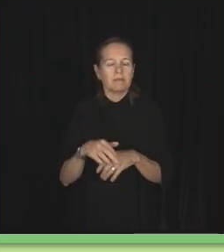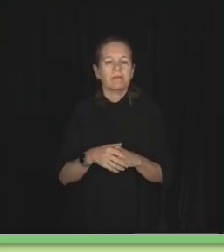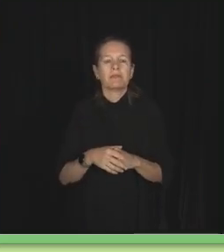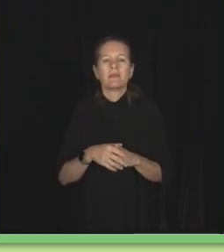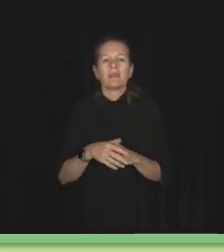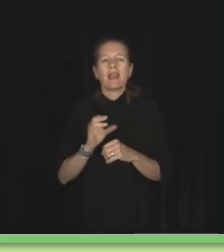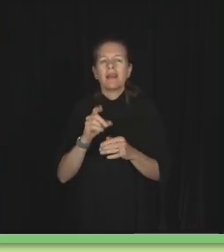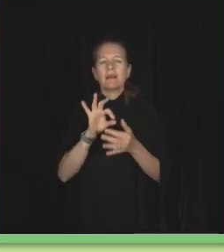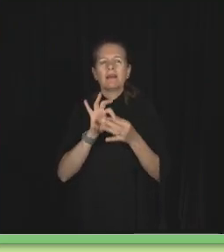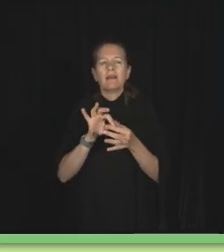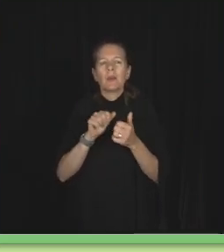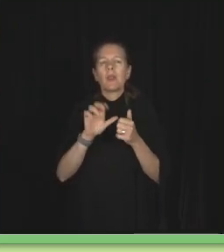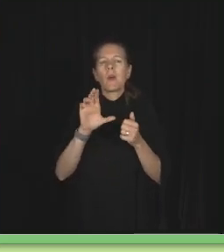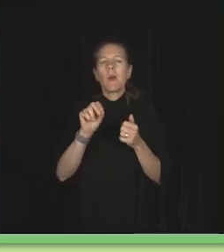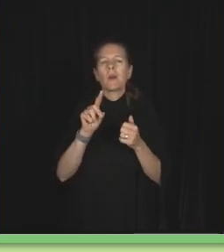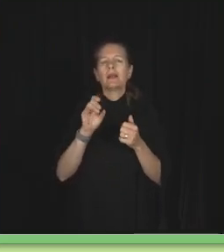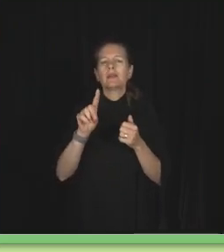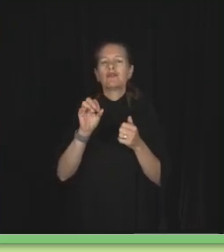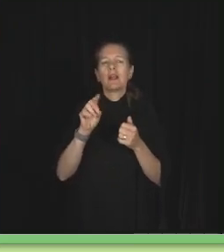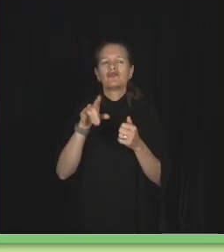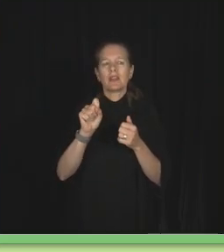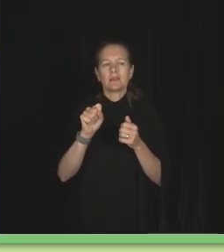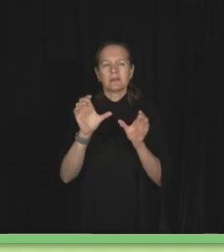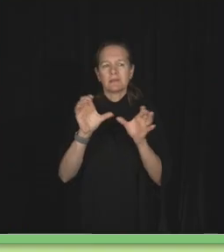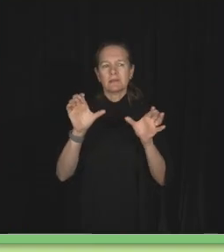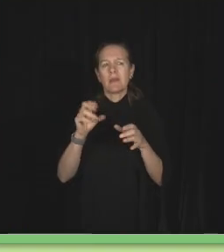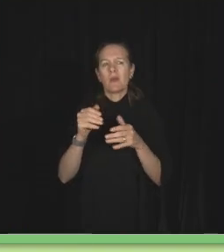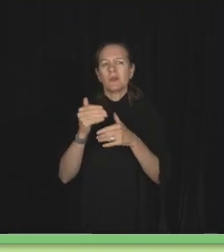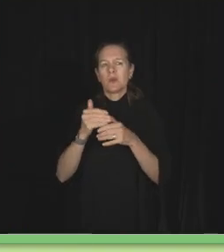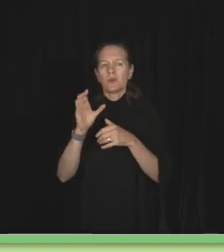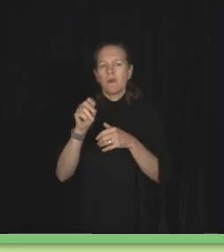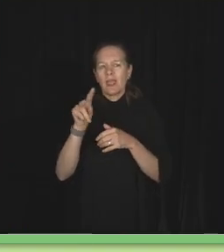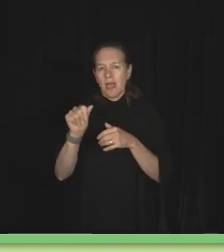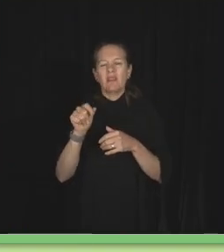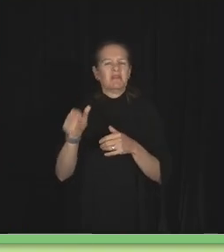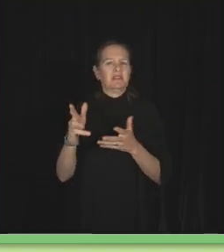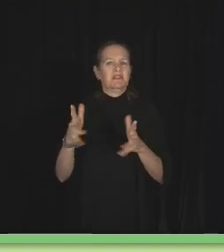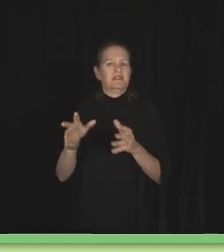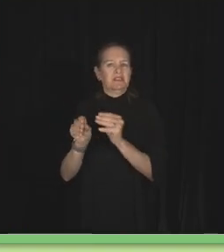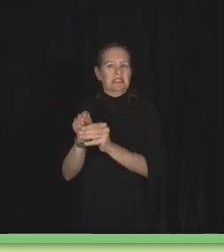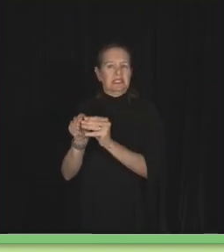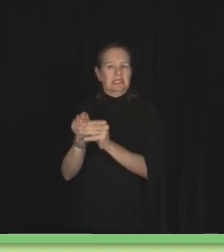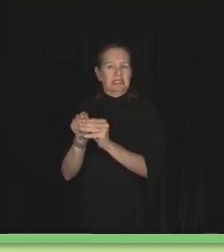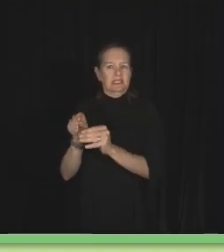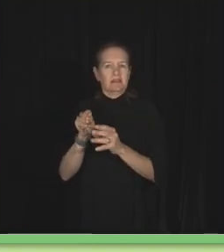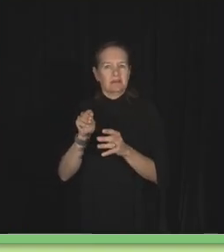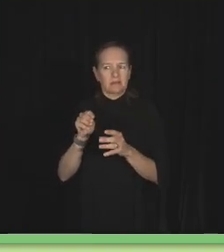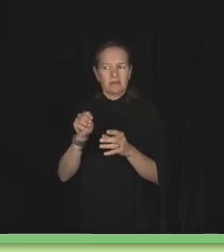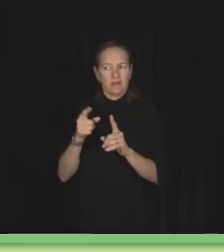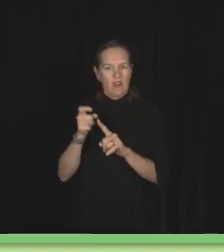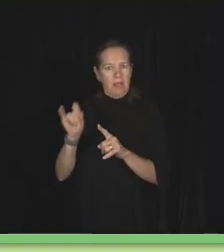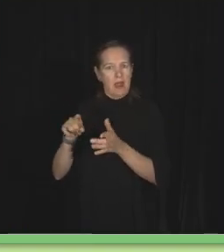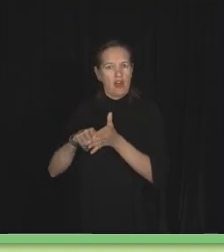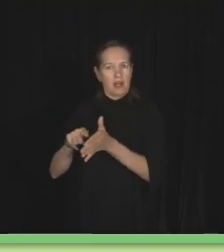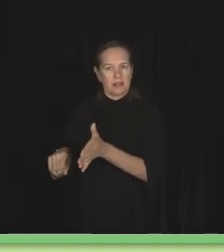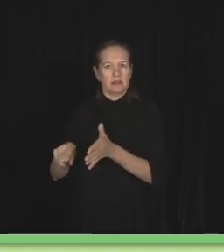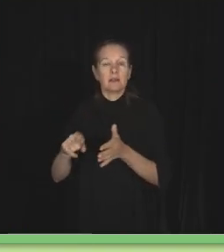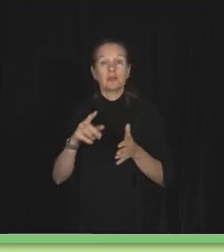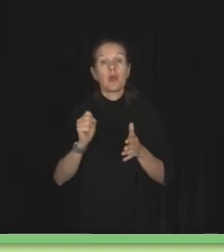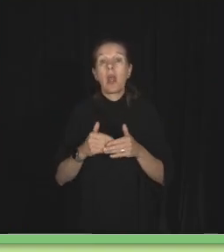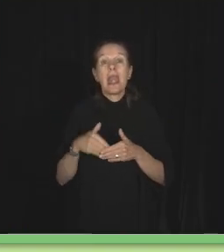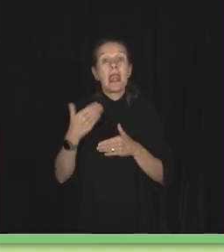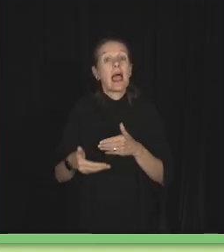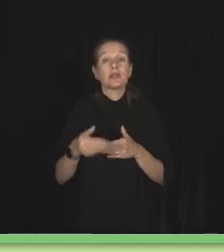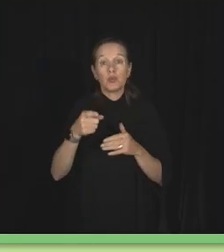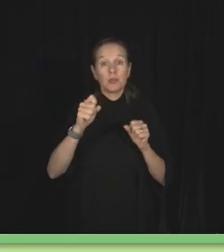Windows OVA and Nutanix images. That was fixed as part of the audit. And in terms of what's next, you can expect